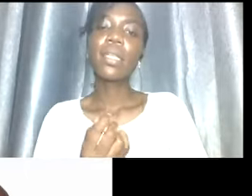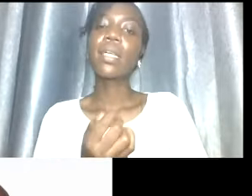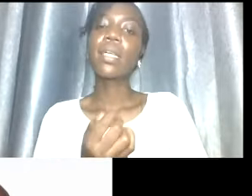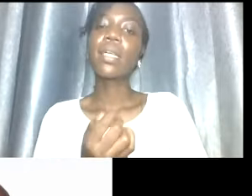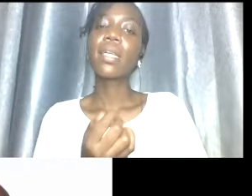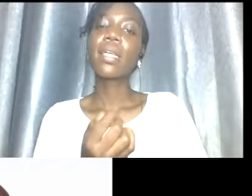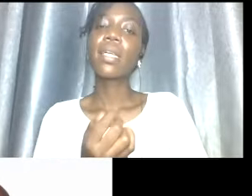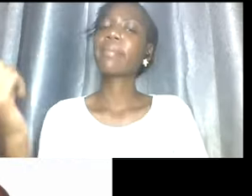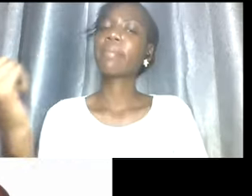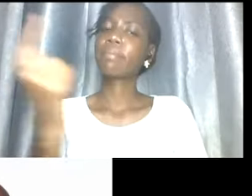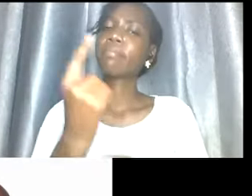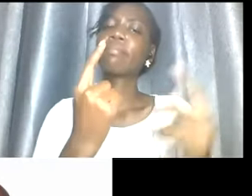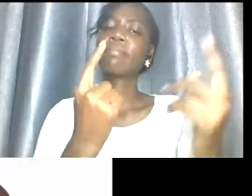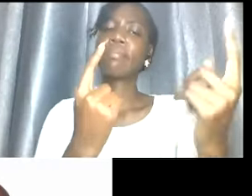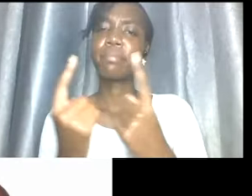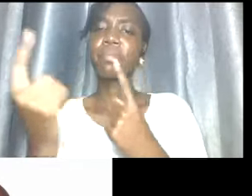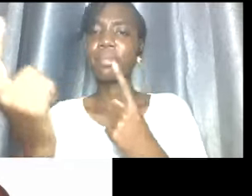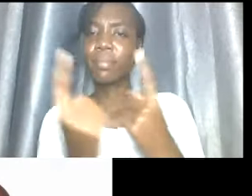behind.